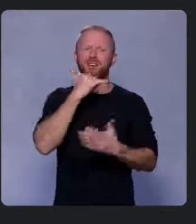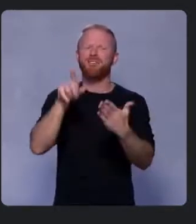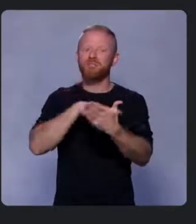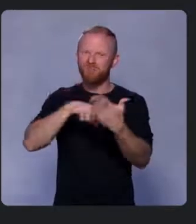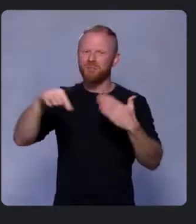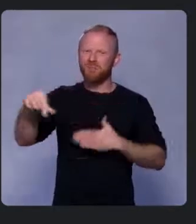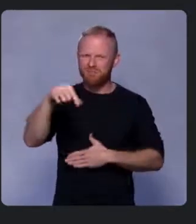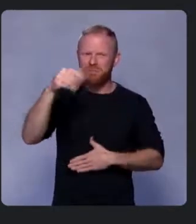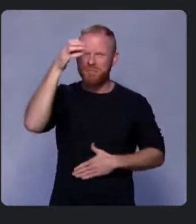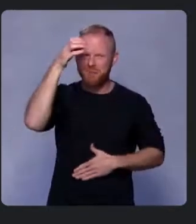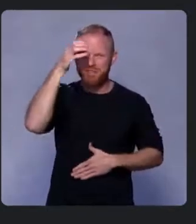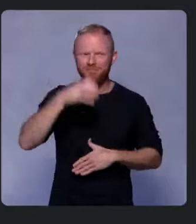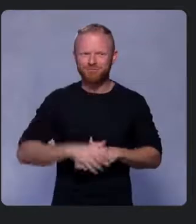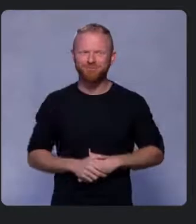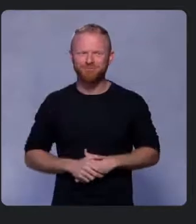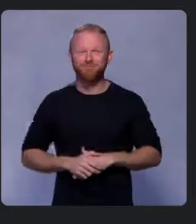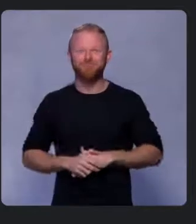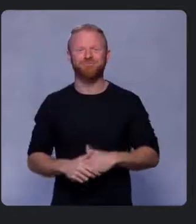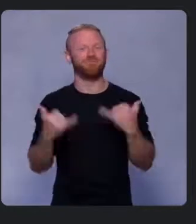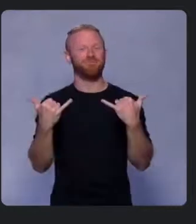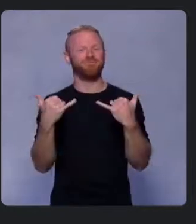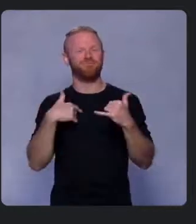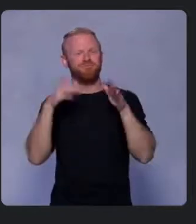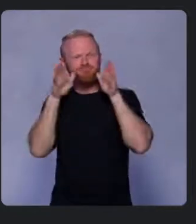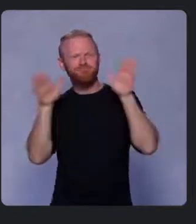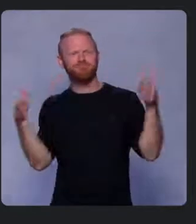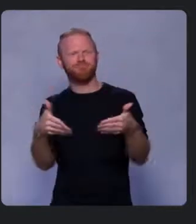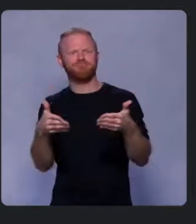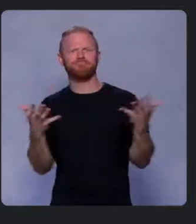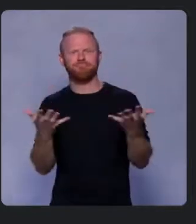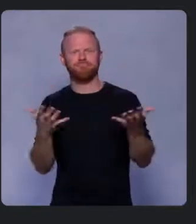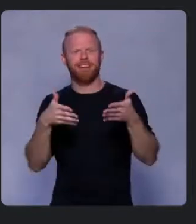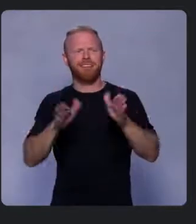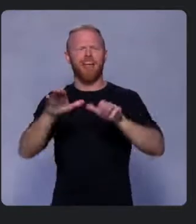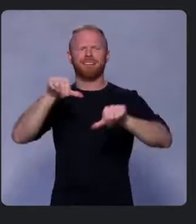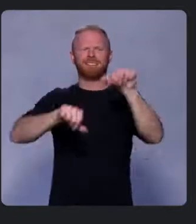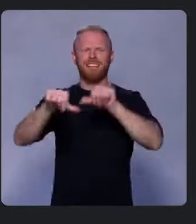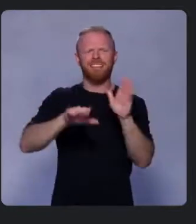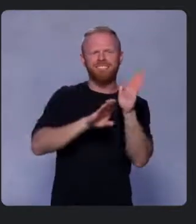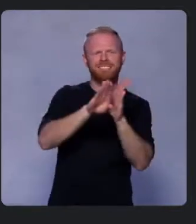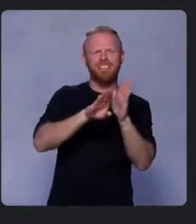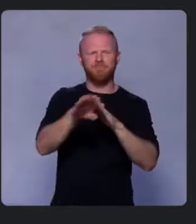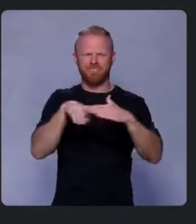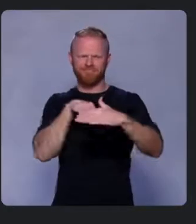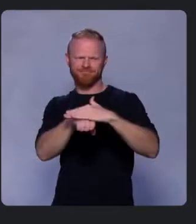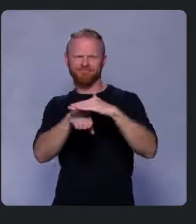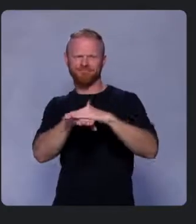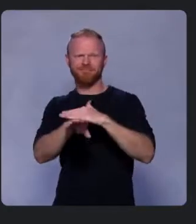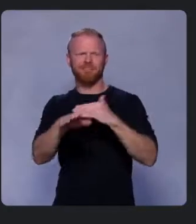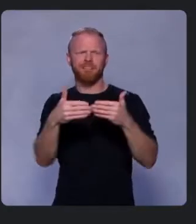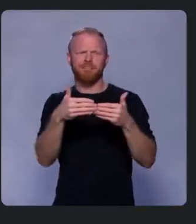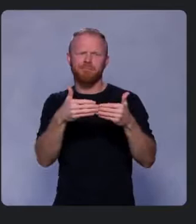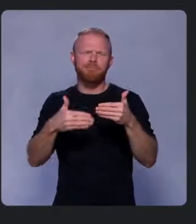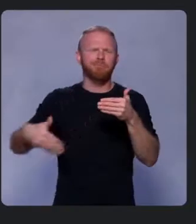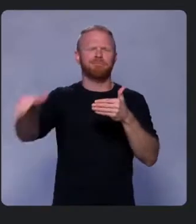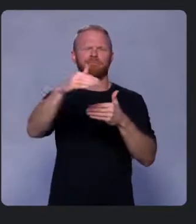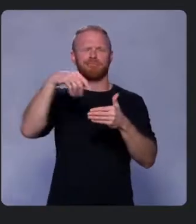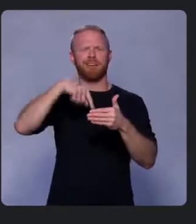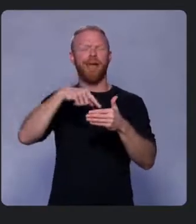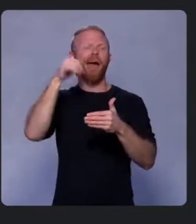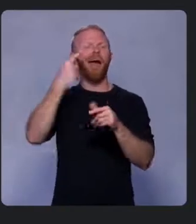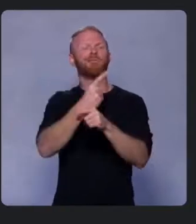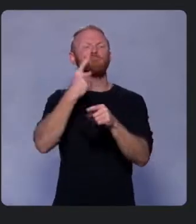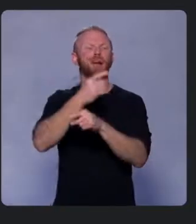computer. Today, we are focused on enabling scientists and developers to access beyond classical